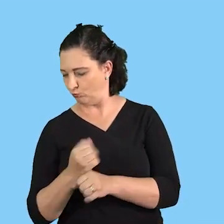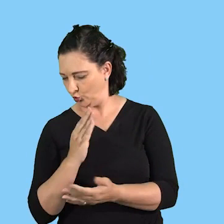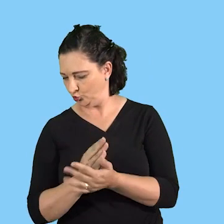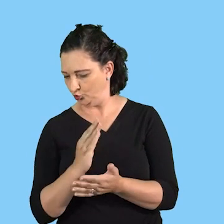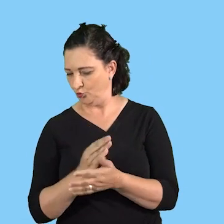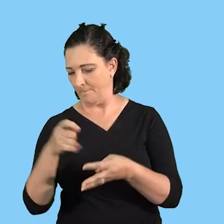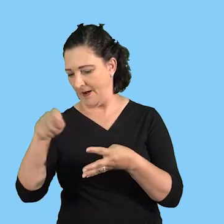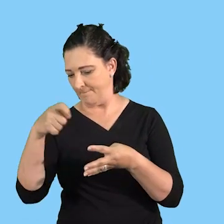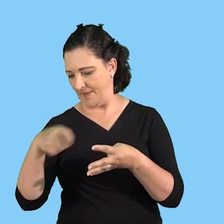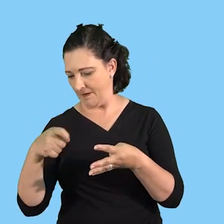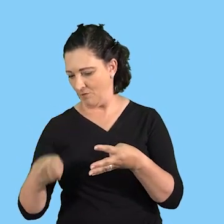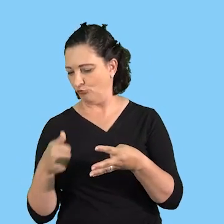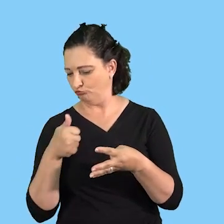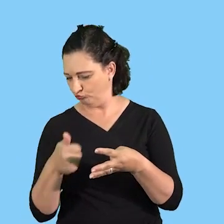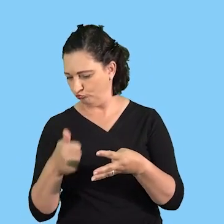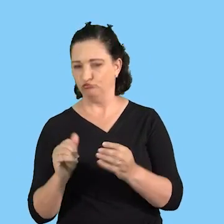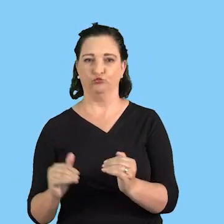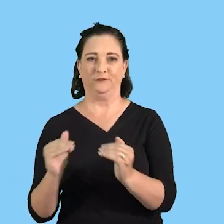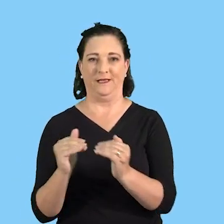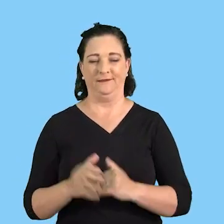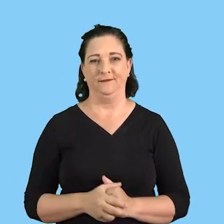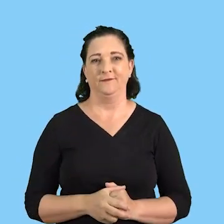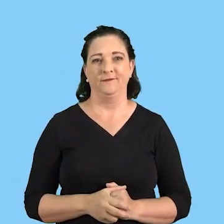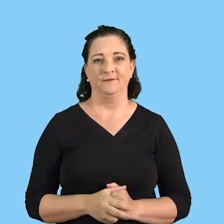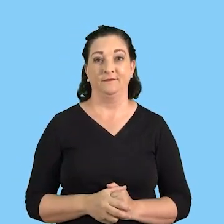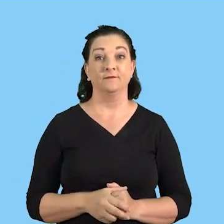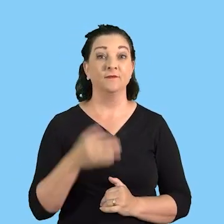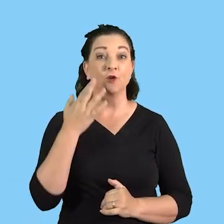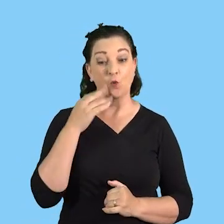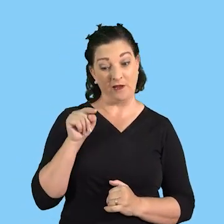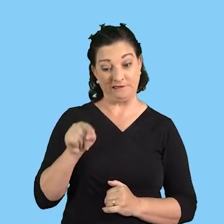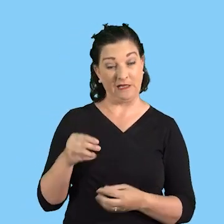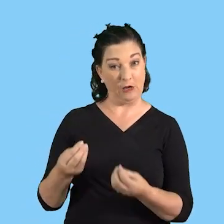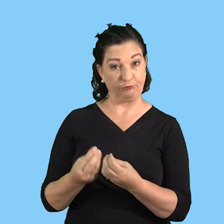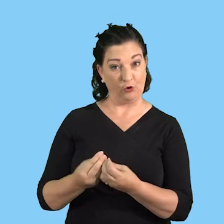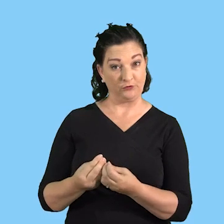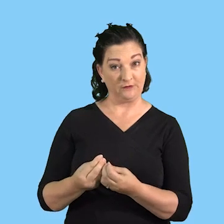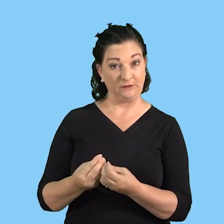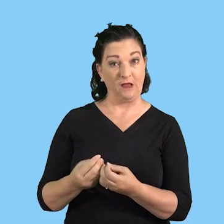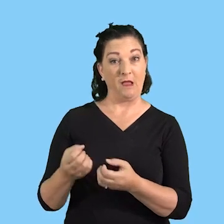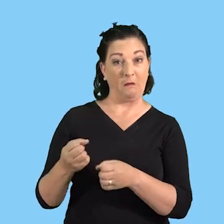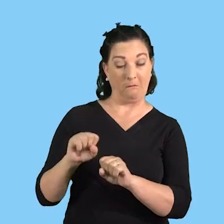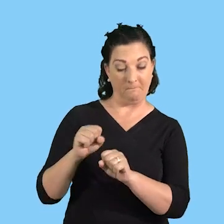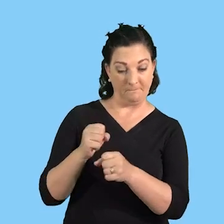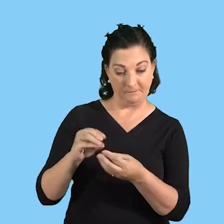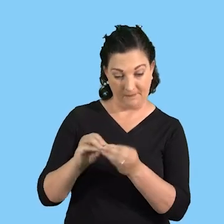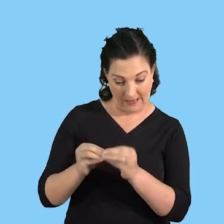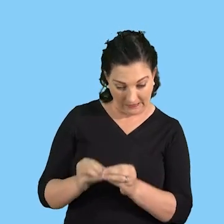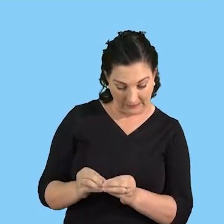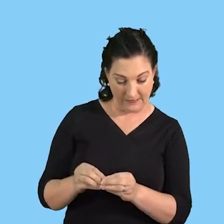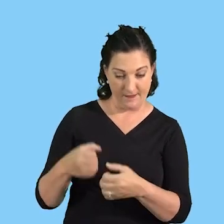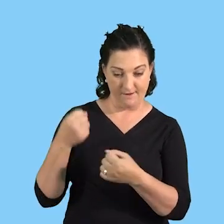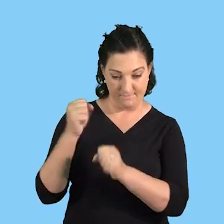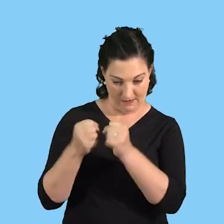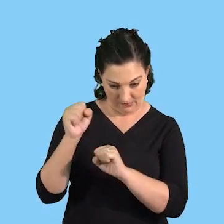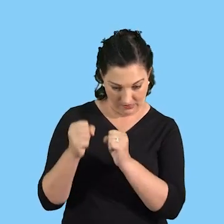required standards. So, in simple terms, when a product is being manufactured, quality control requires